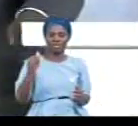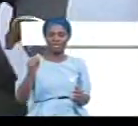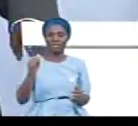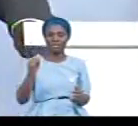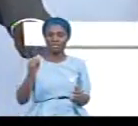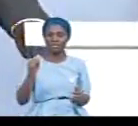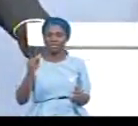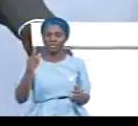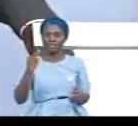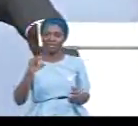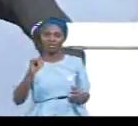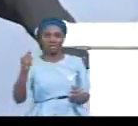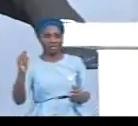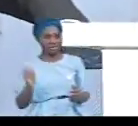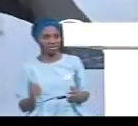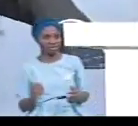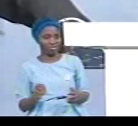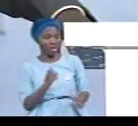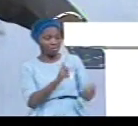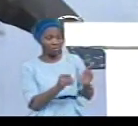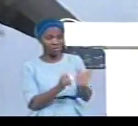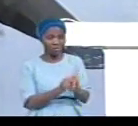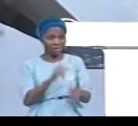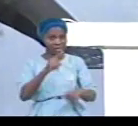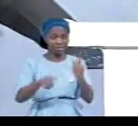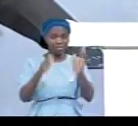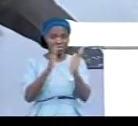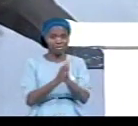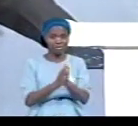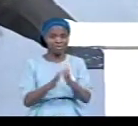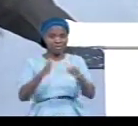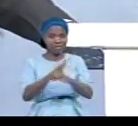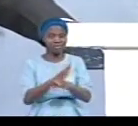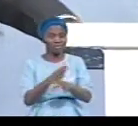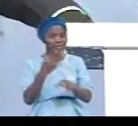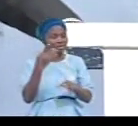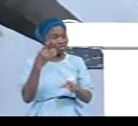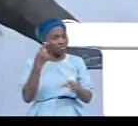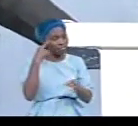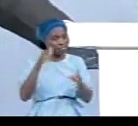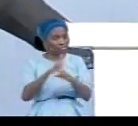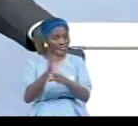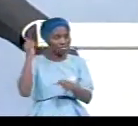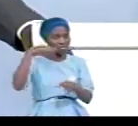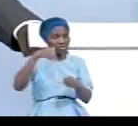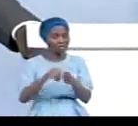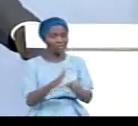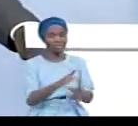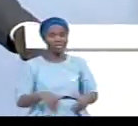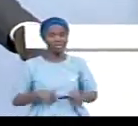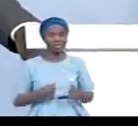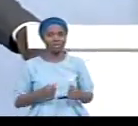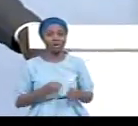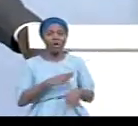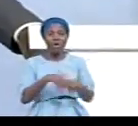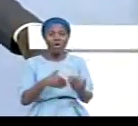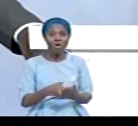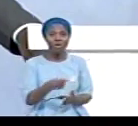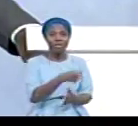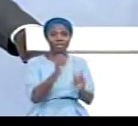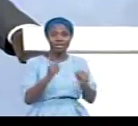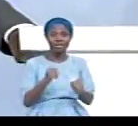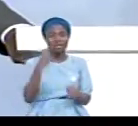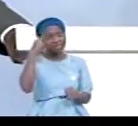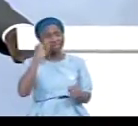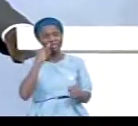grace in their lives, all they can think about is, look at my mountain, I want to go back. Look at my challenge,